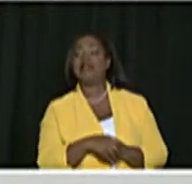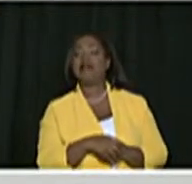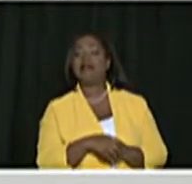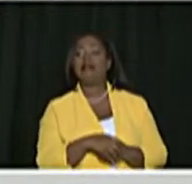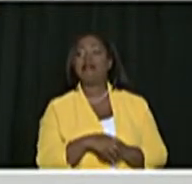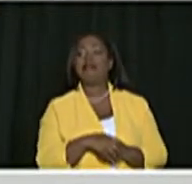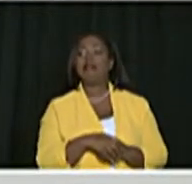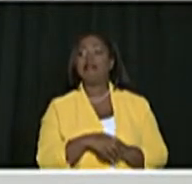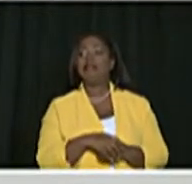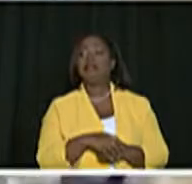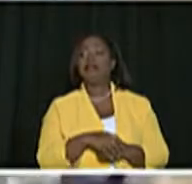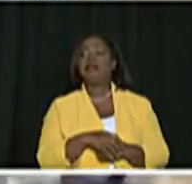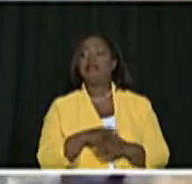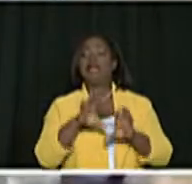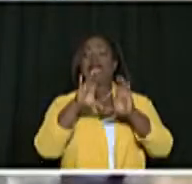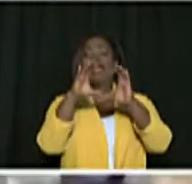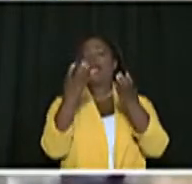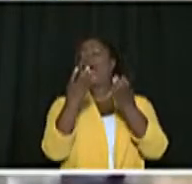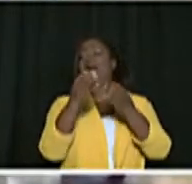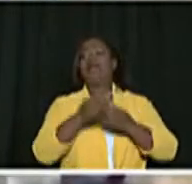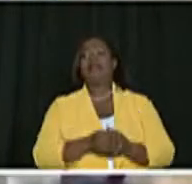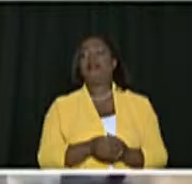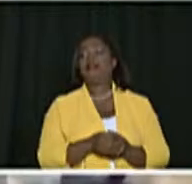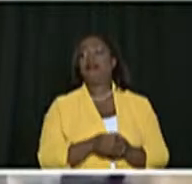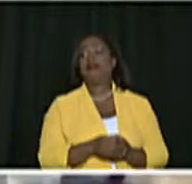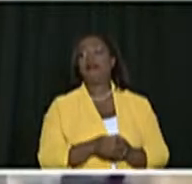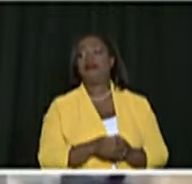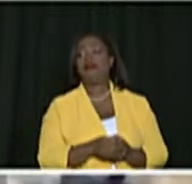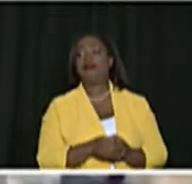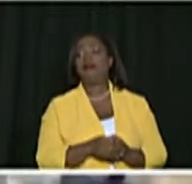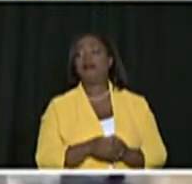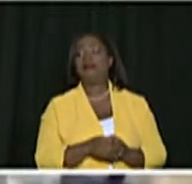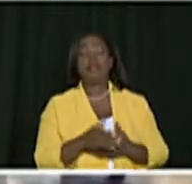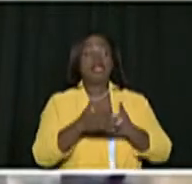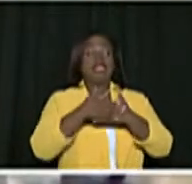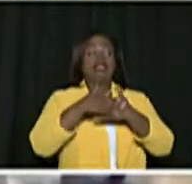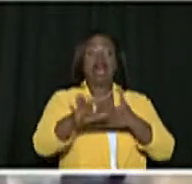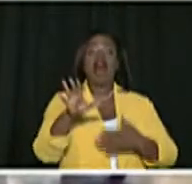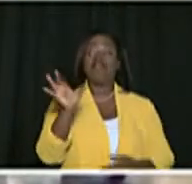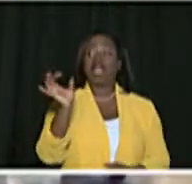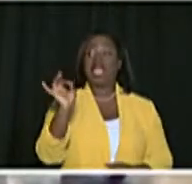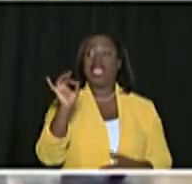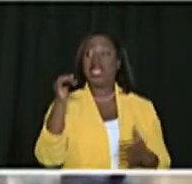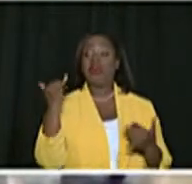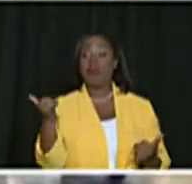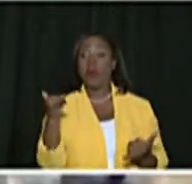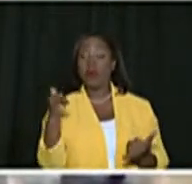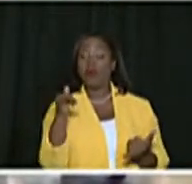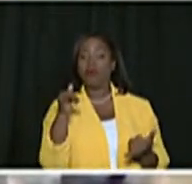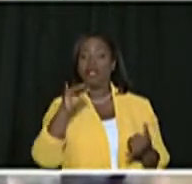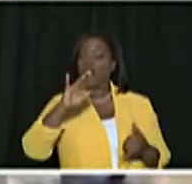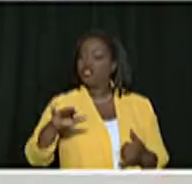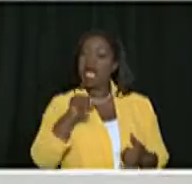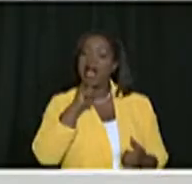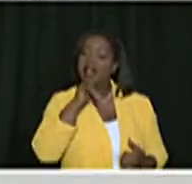And well, it's after 8 o'clock now. The child is not yet